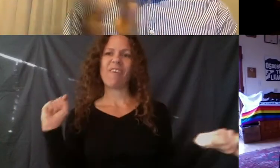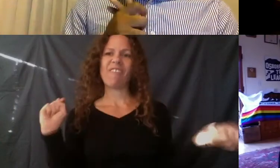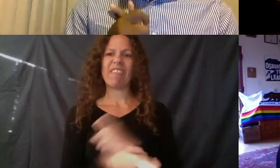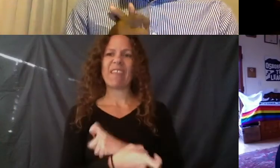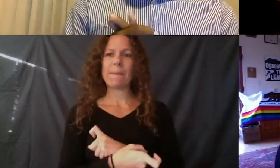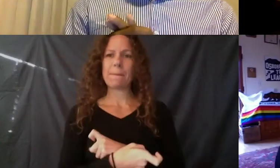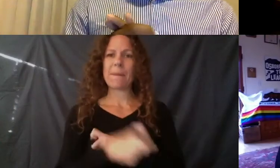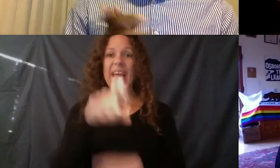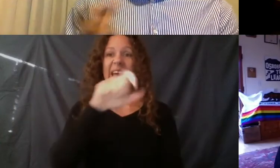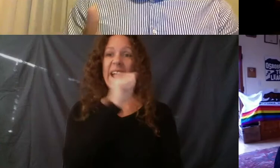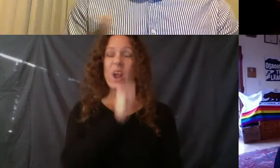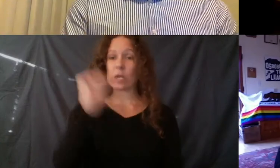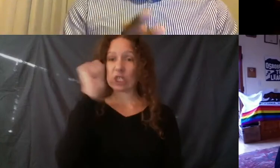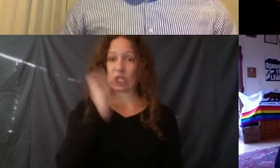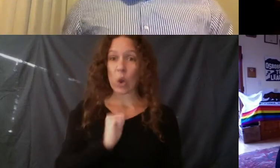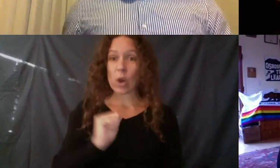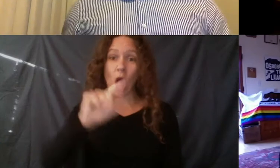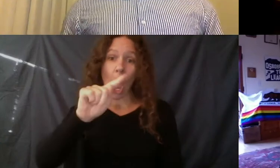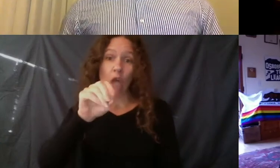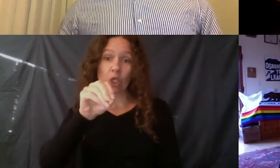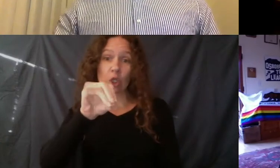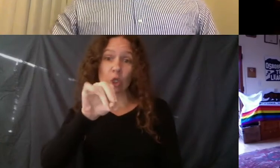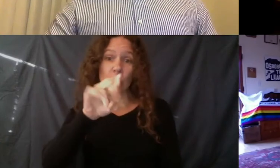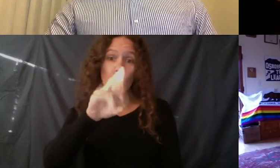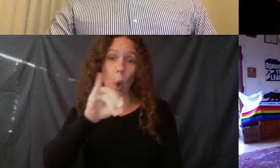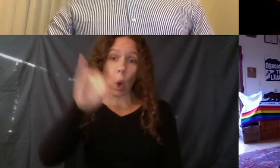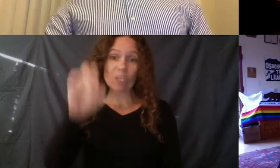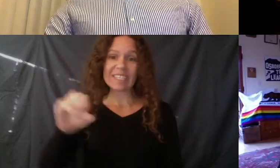you start by answering the same question I asked Ada?